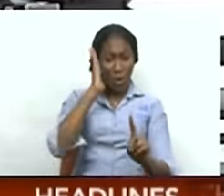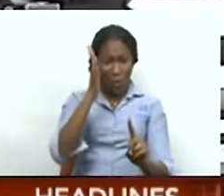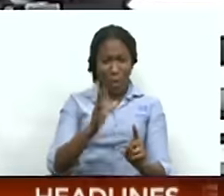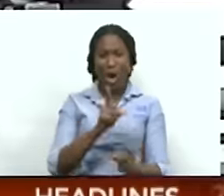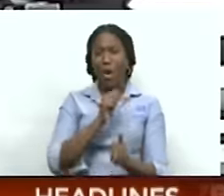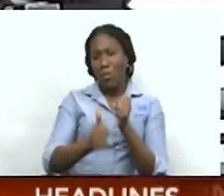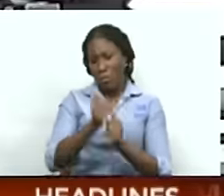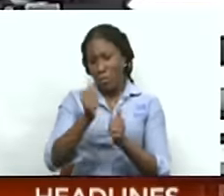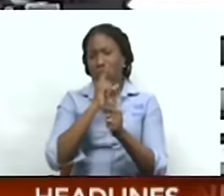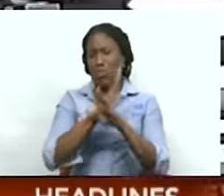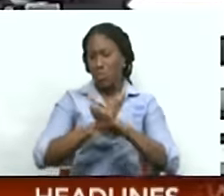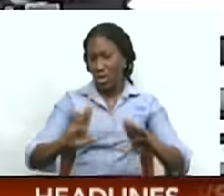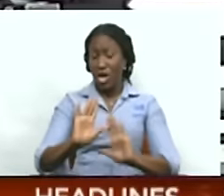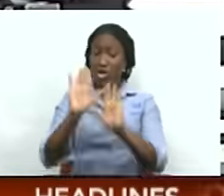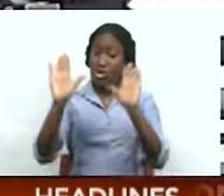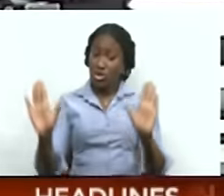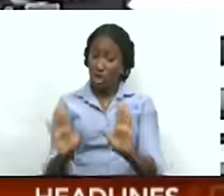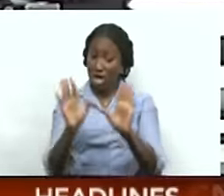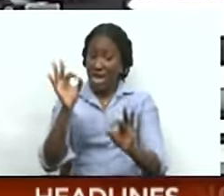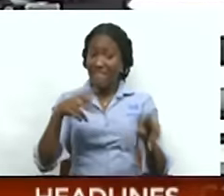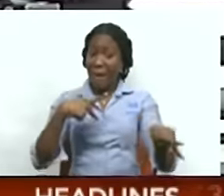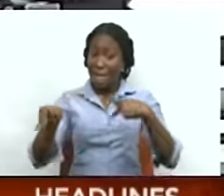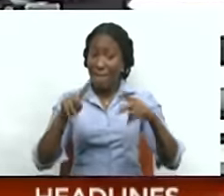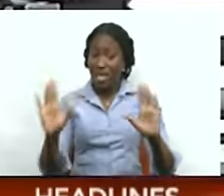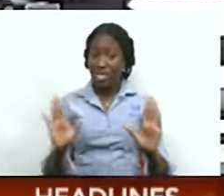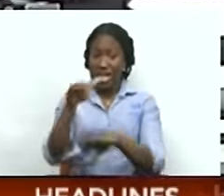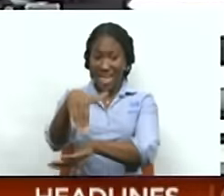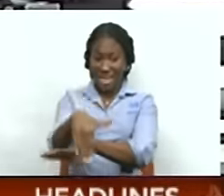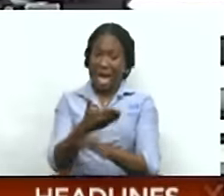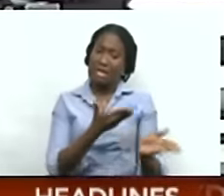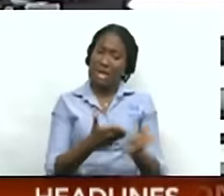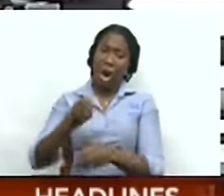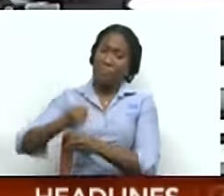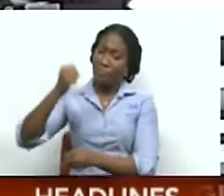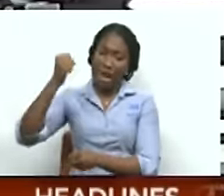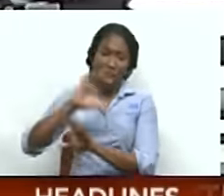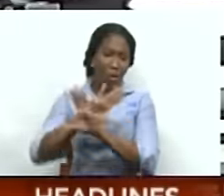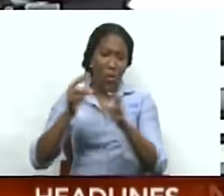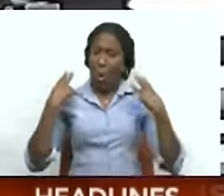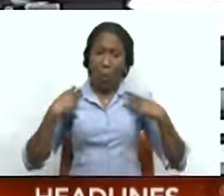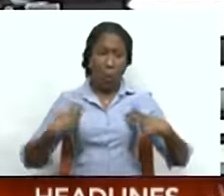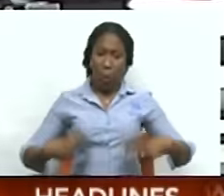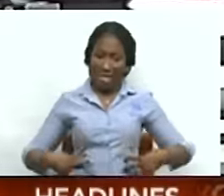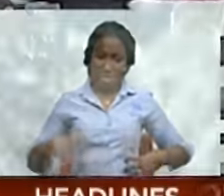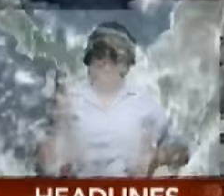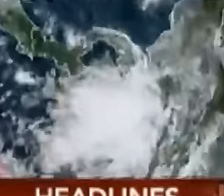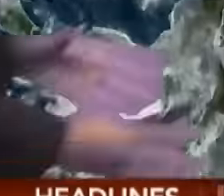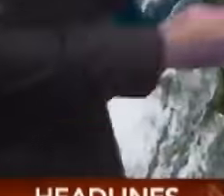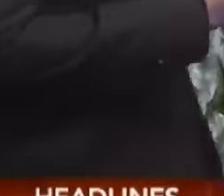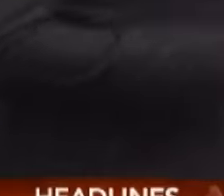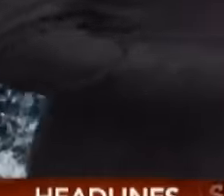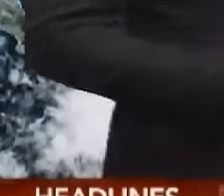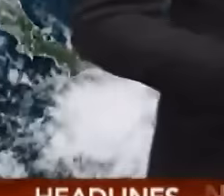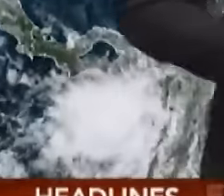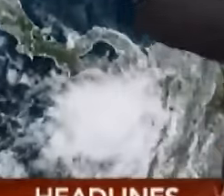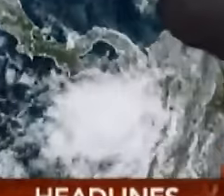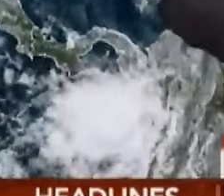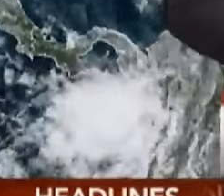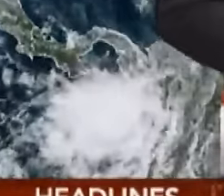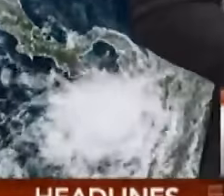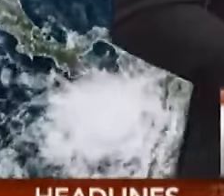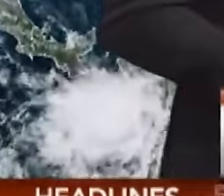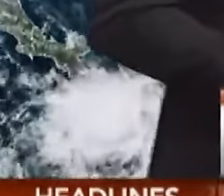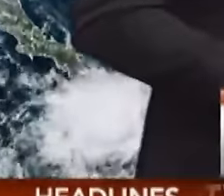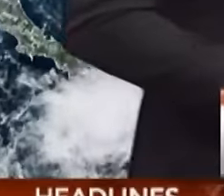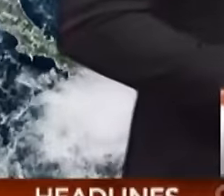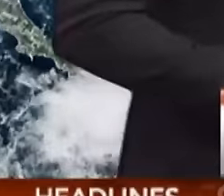have any party Sunday night, walk with the umbrella, don't wear white. Let's go take a look why. Because we have a shear line that is moving towards Trinidad and